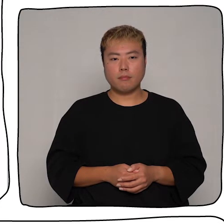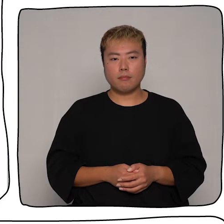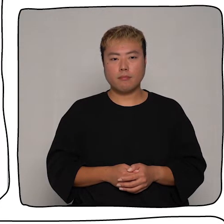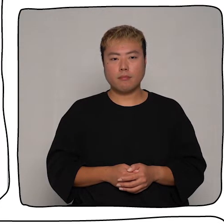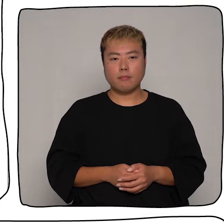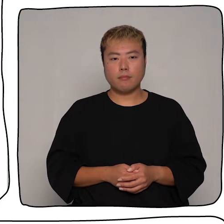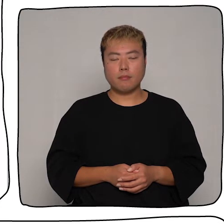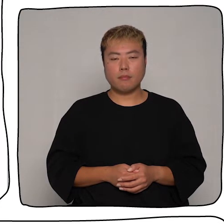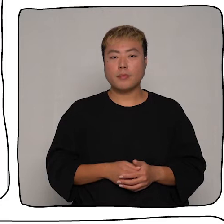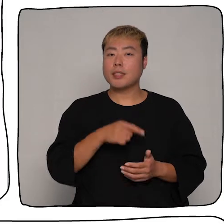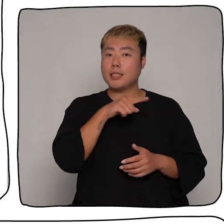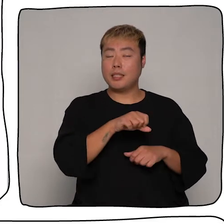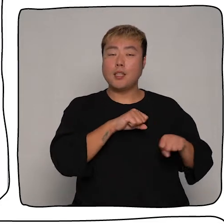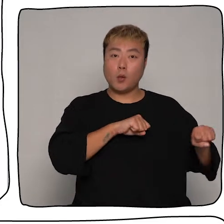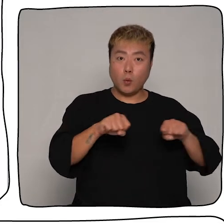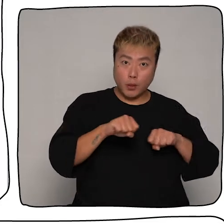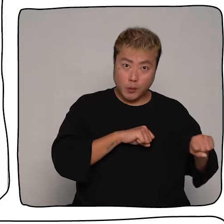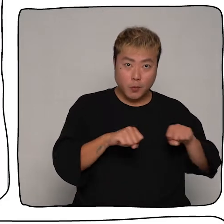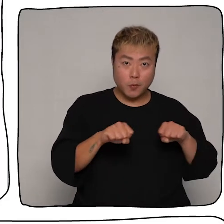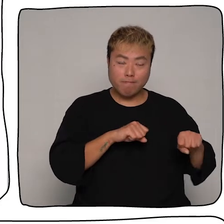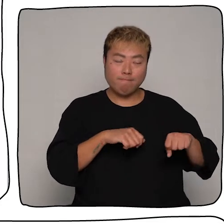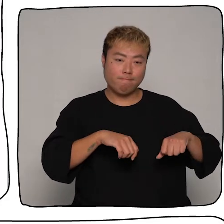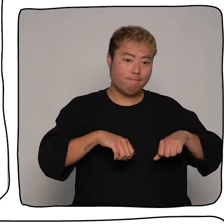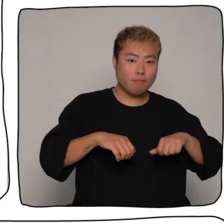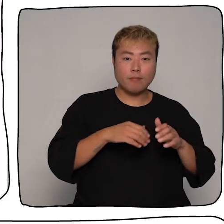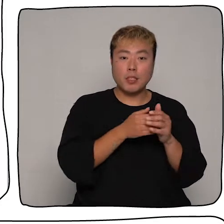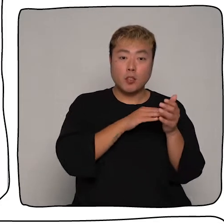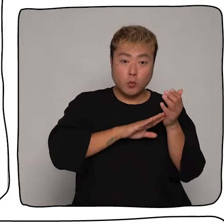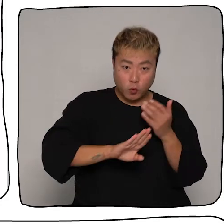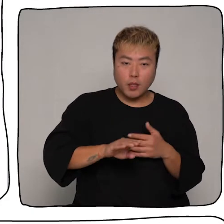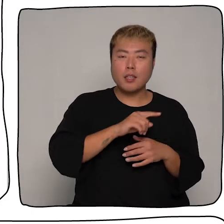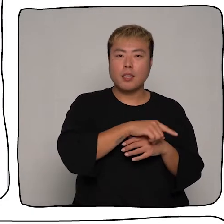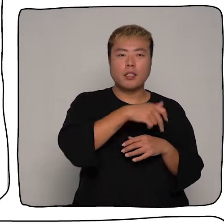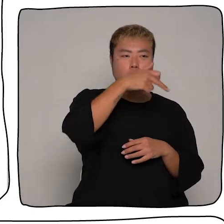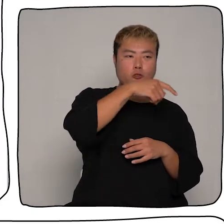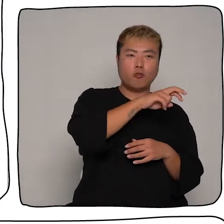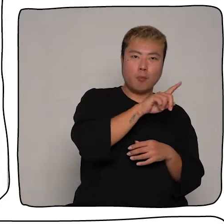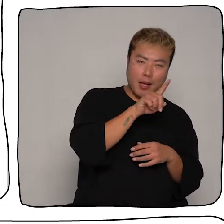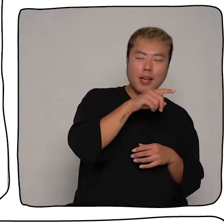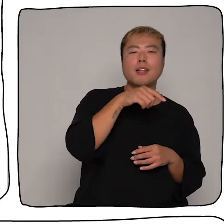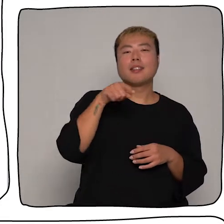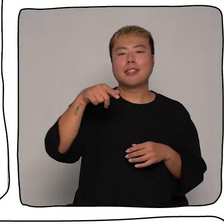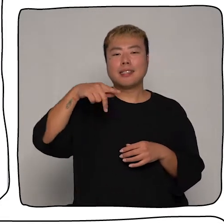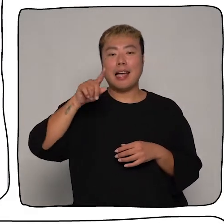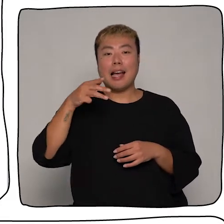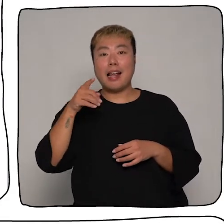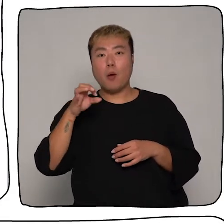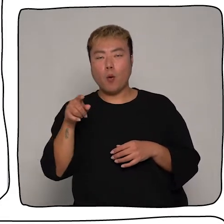Okay, and after doing something like this, they